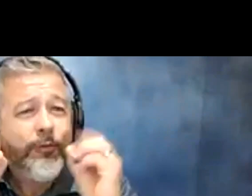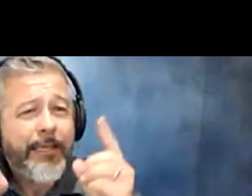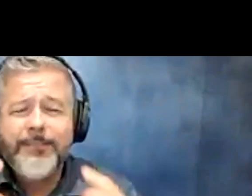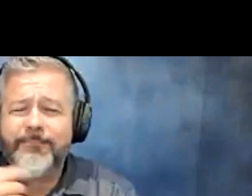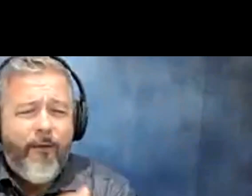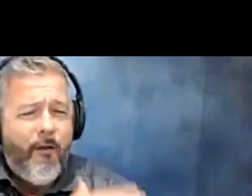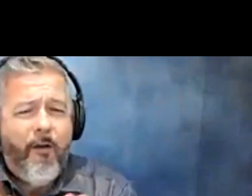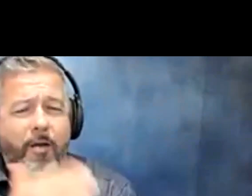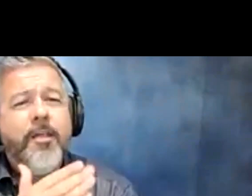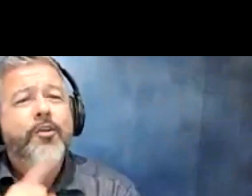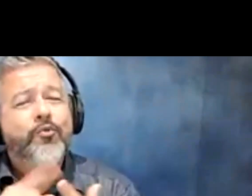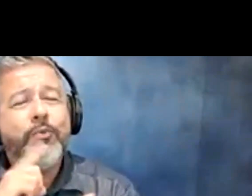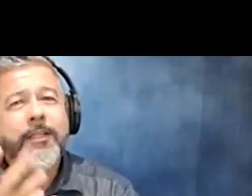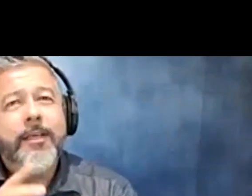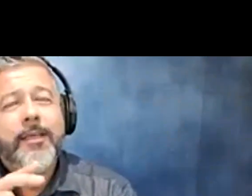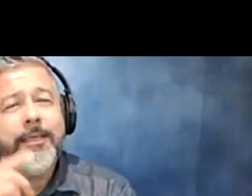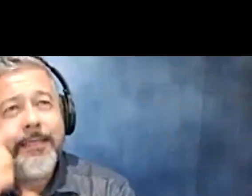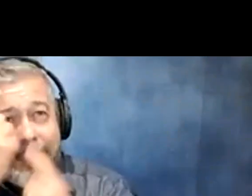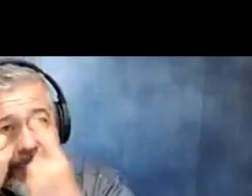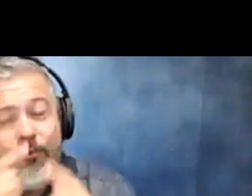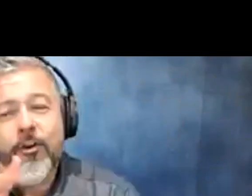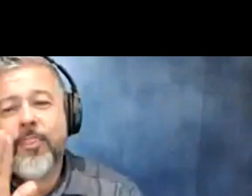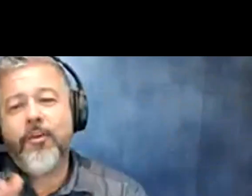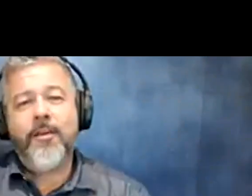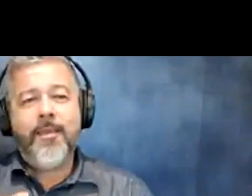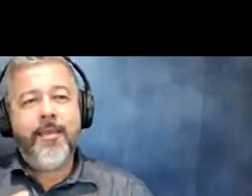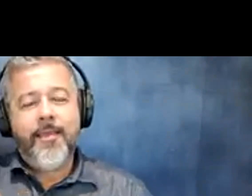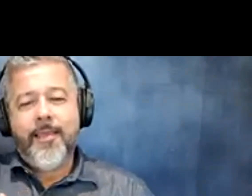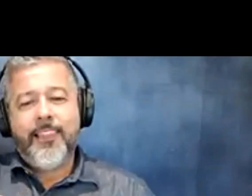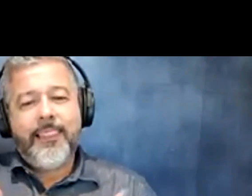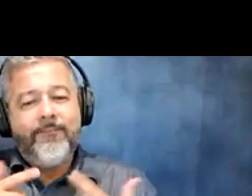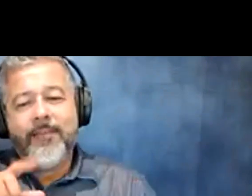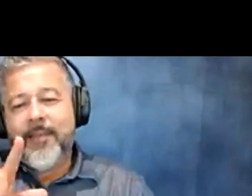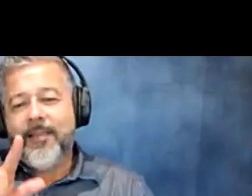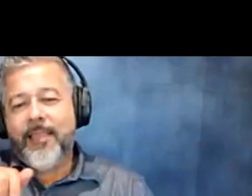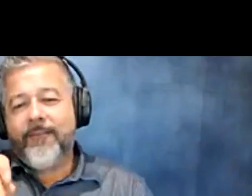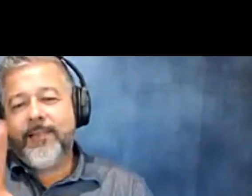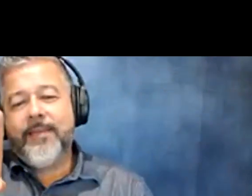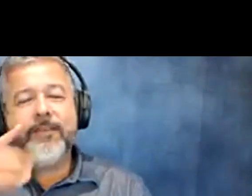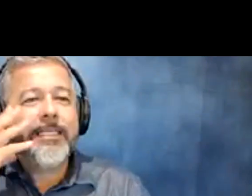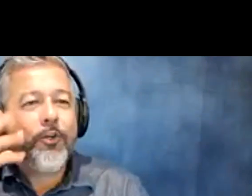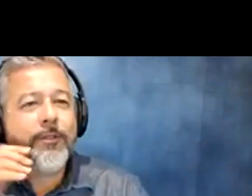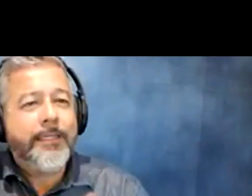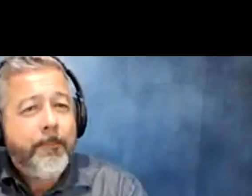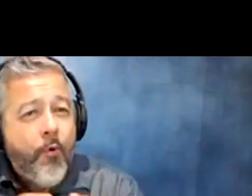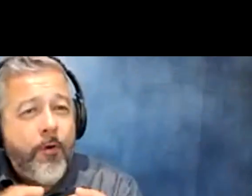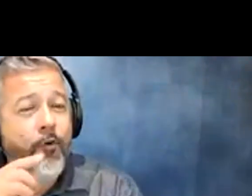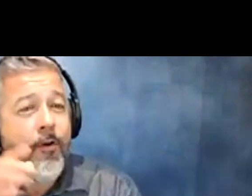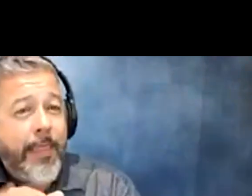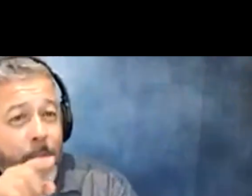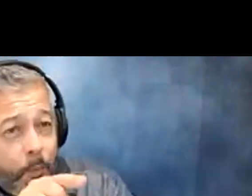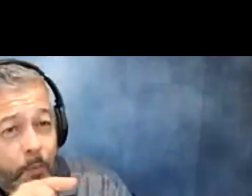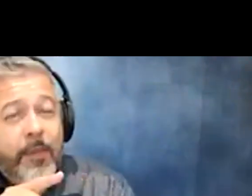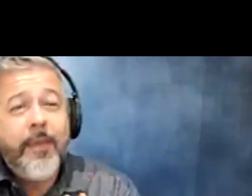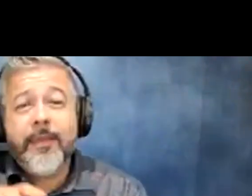lived experience seriously, and that it's so important that you're here, that people like Sherry Fiorina